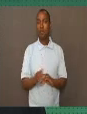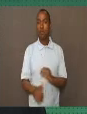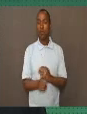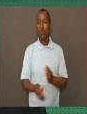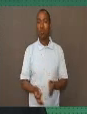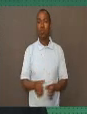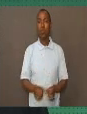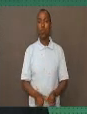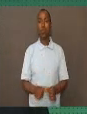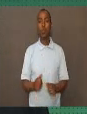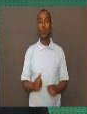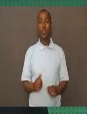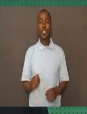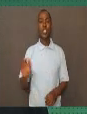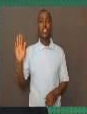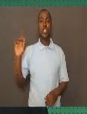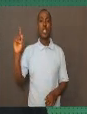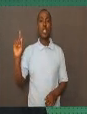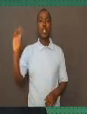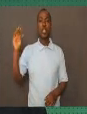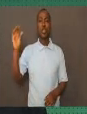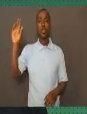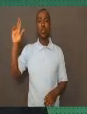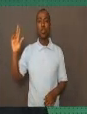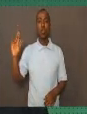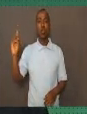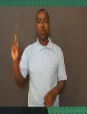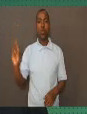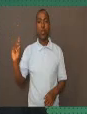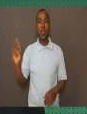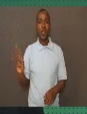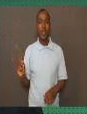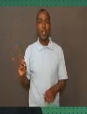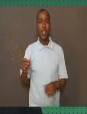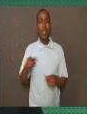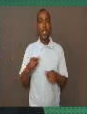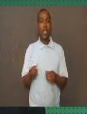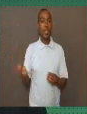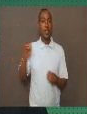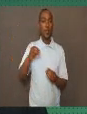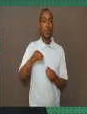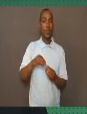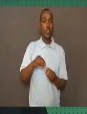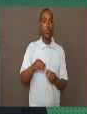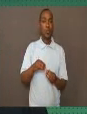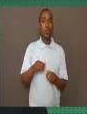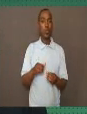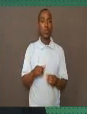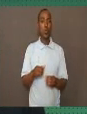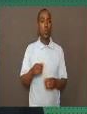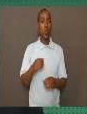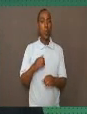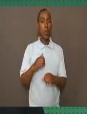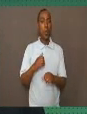syphilis, a chancroid increases an infected person's chance of